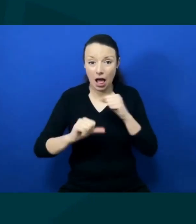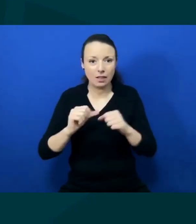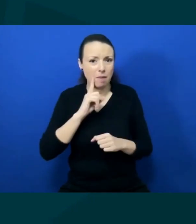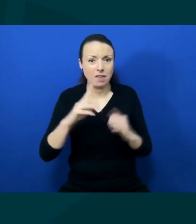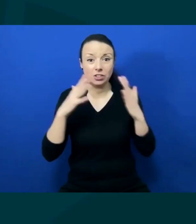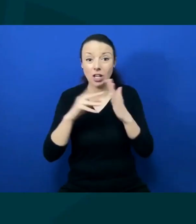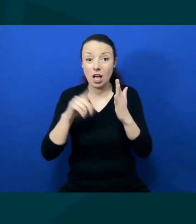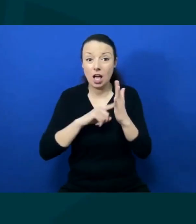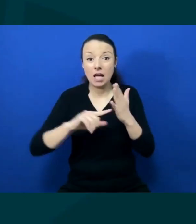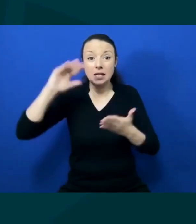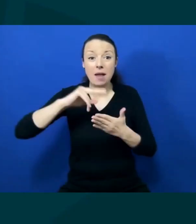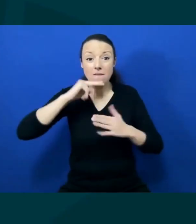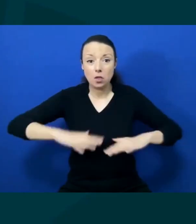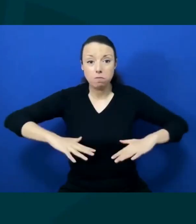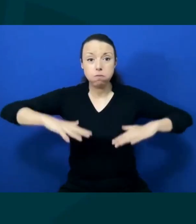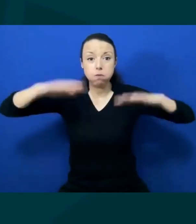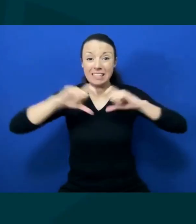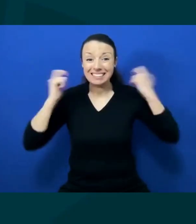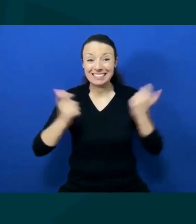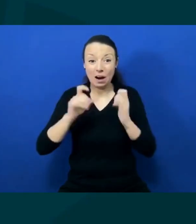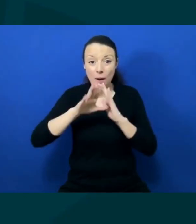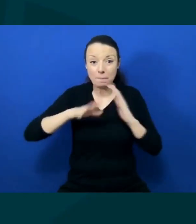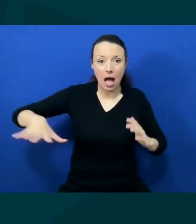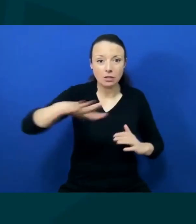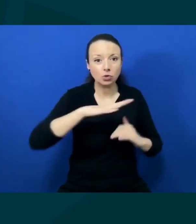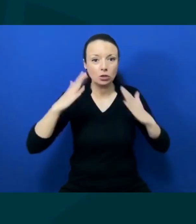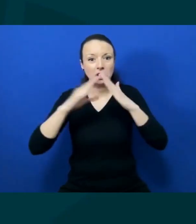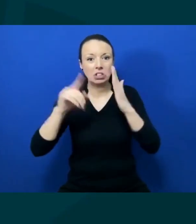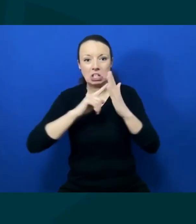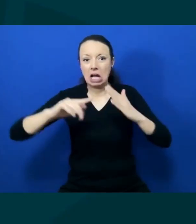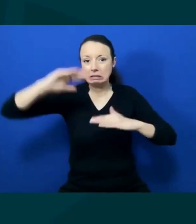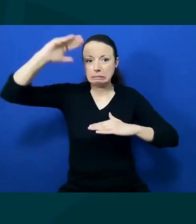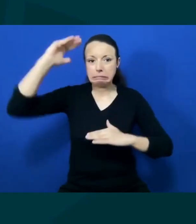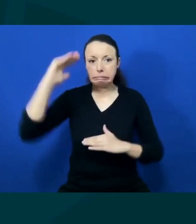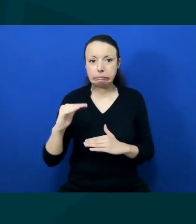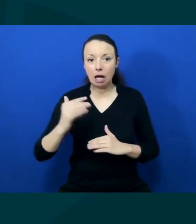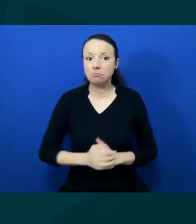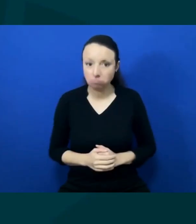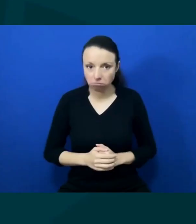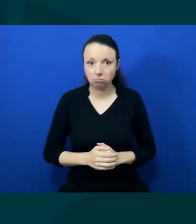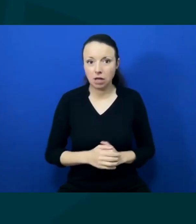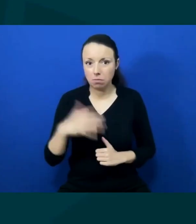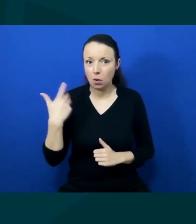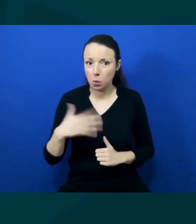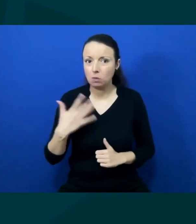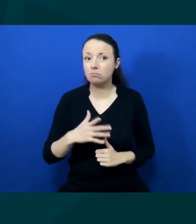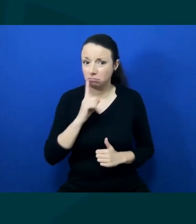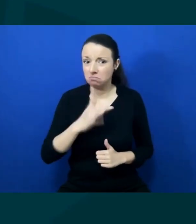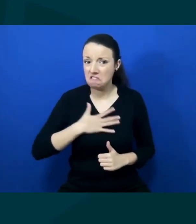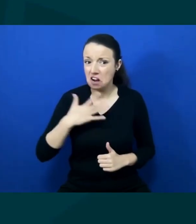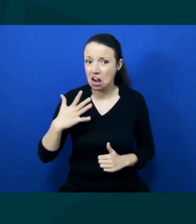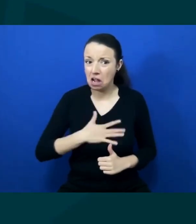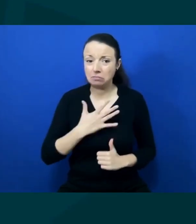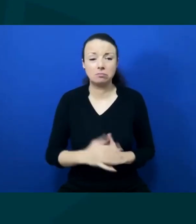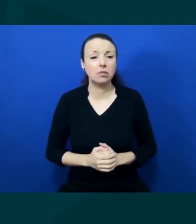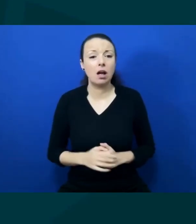these 25 years, 10 times inundations less in the whole area of the city, which is huge. Of course, we cannot neglect